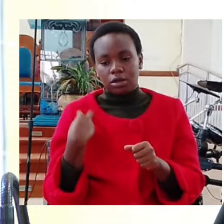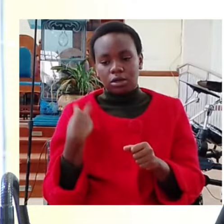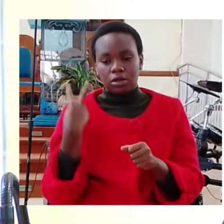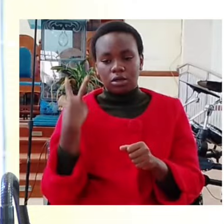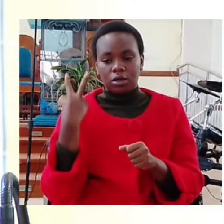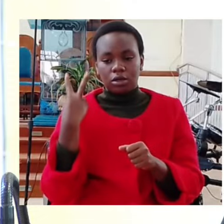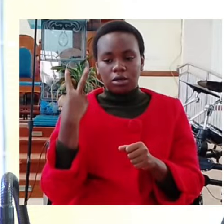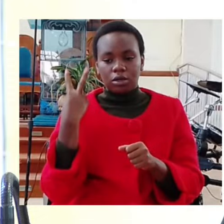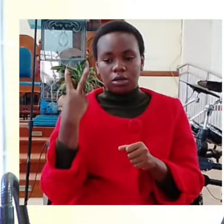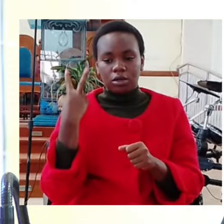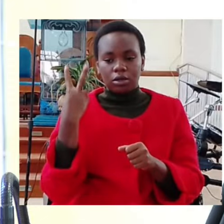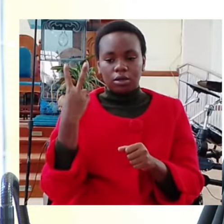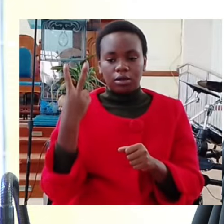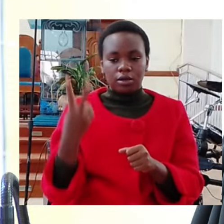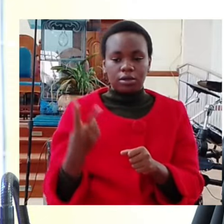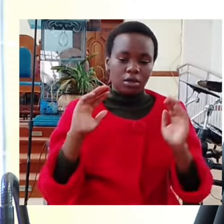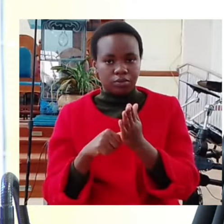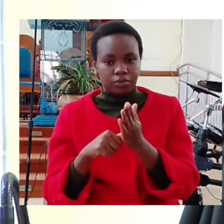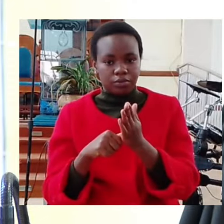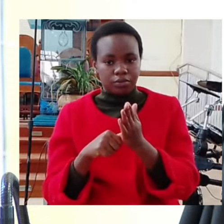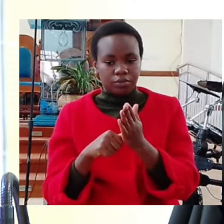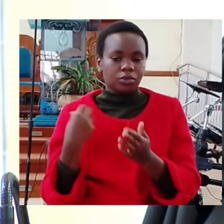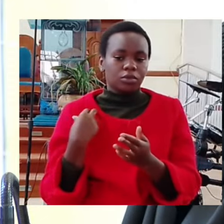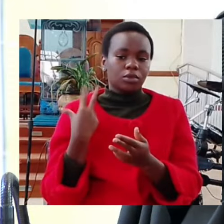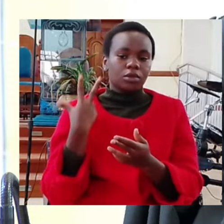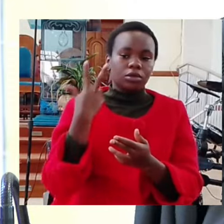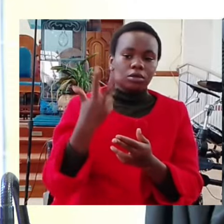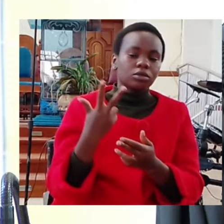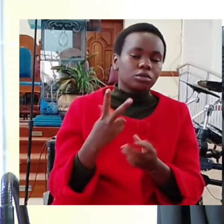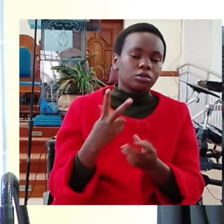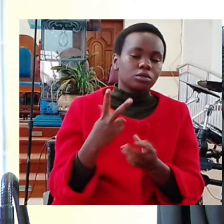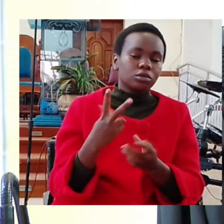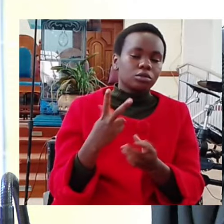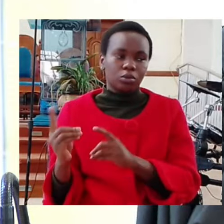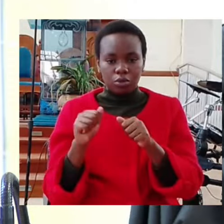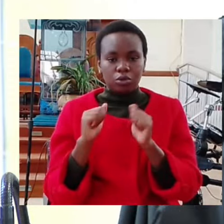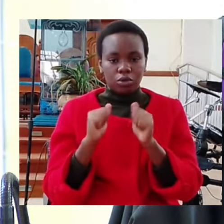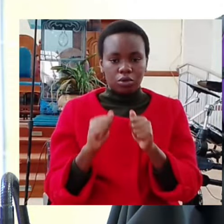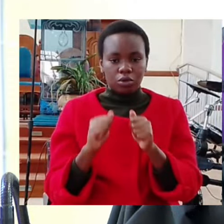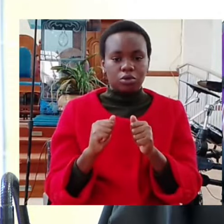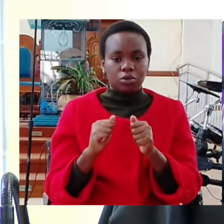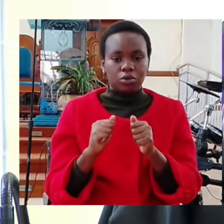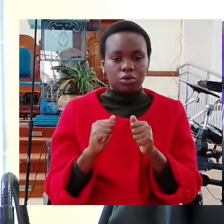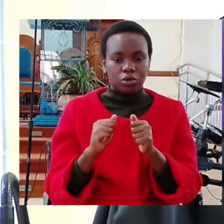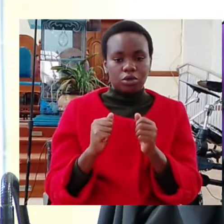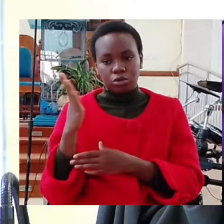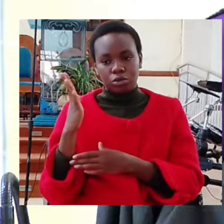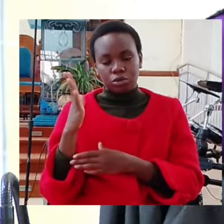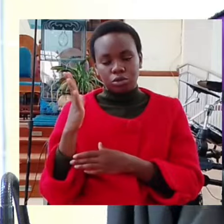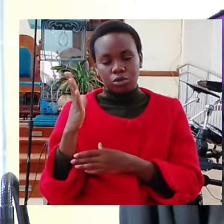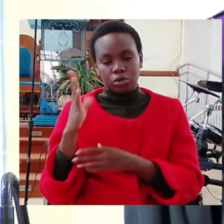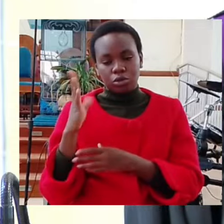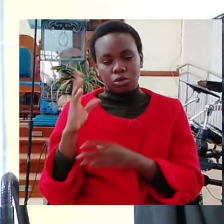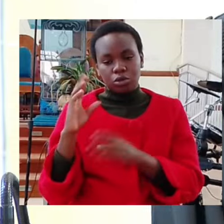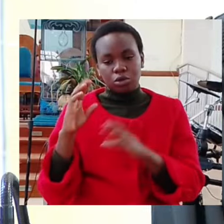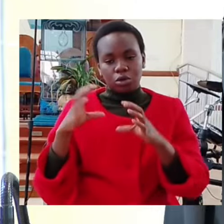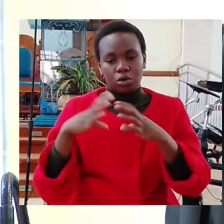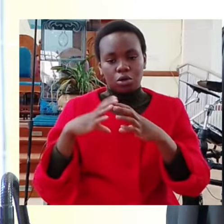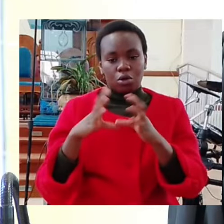tumanagiriria magerio-ini. Na undu wa gatatu twikaga ni ate ni tukuragia our community. We grow a